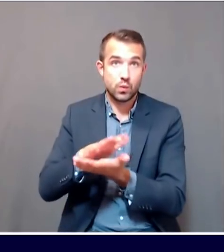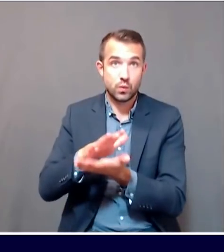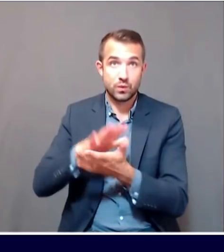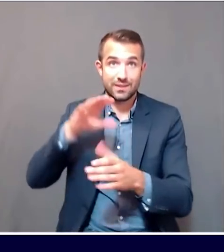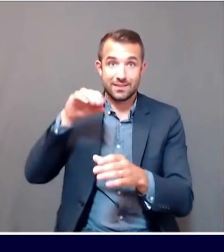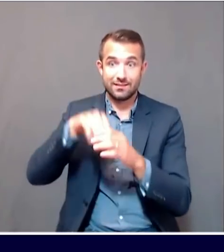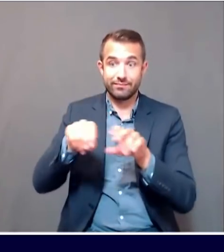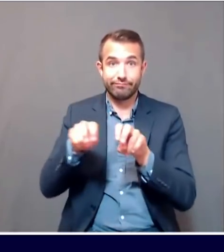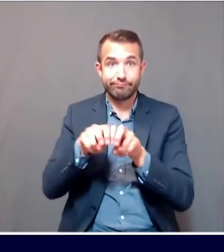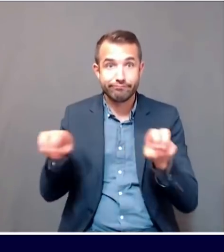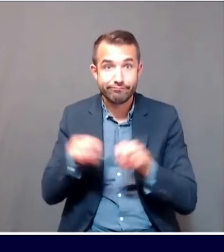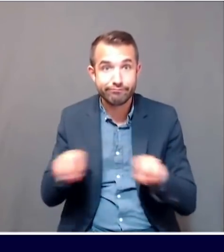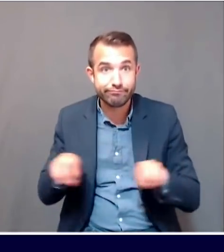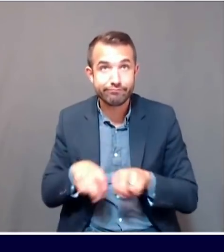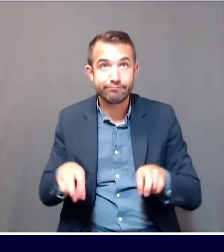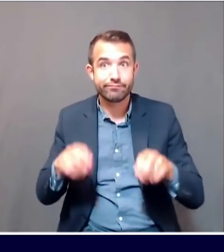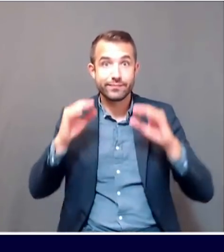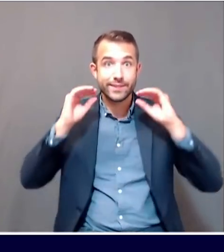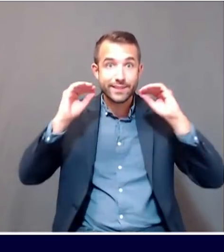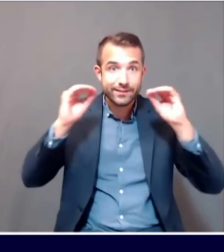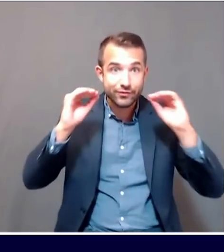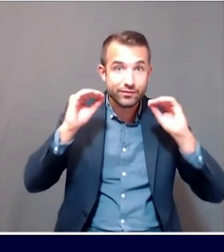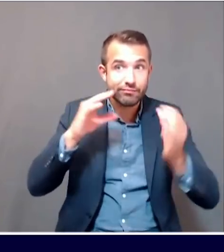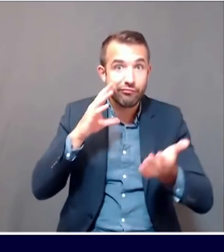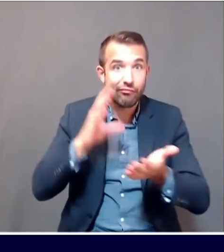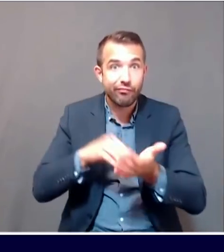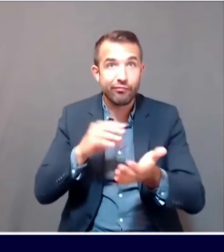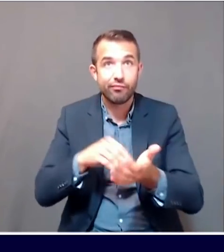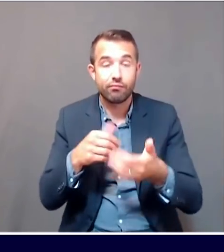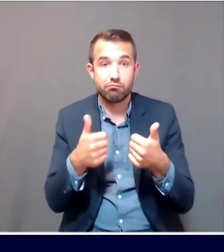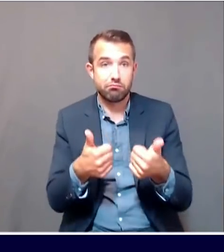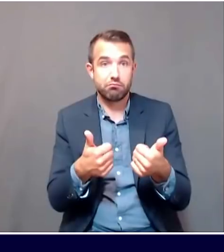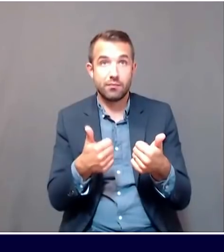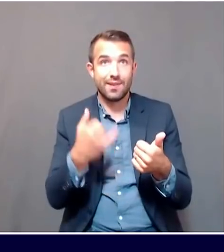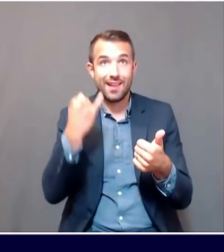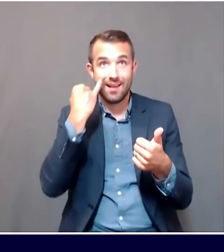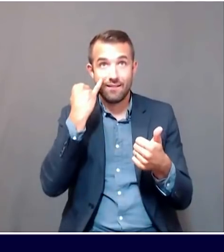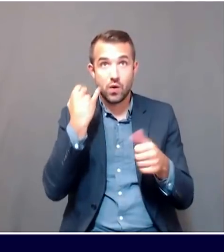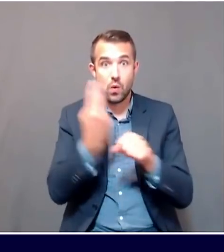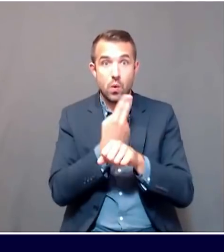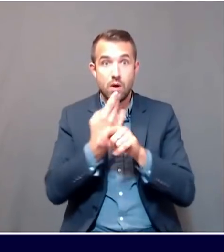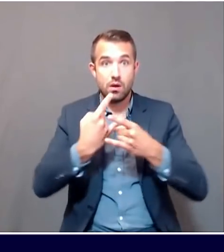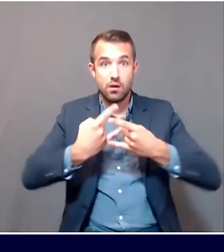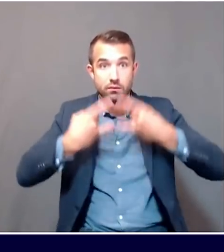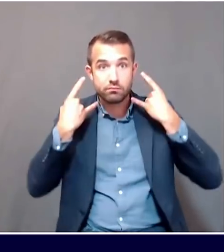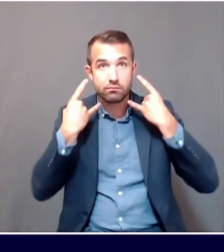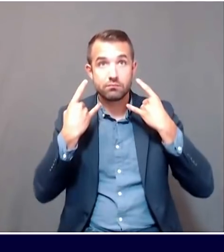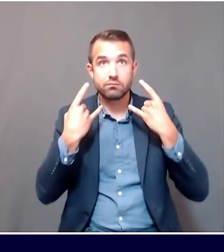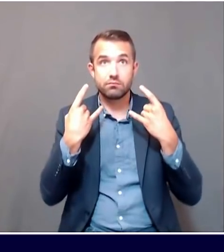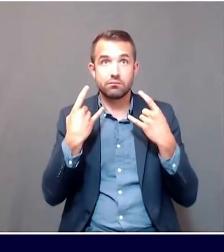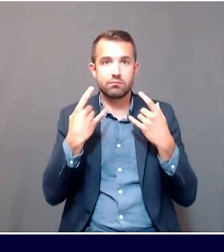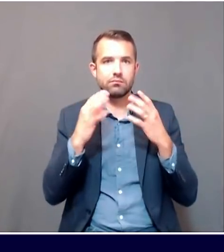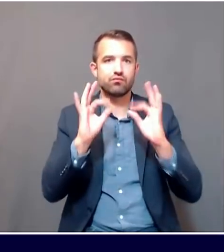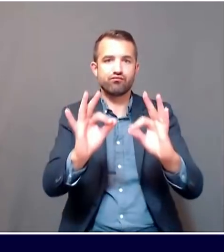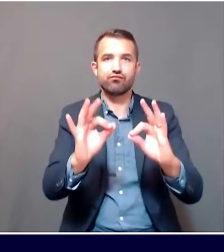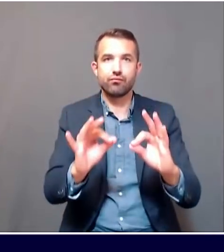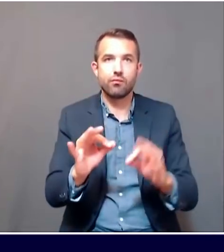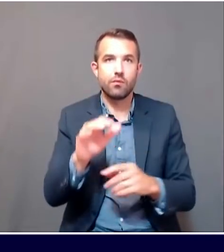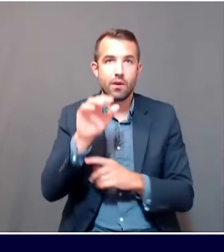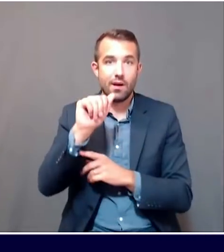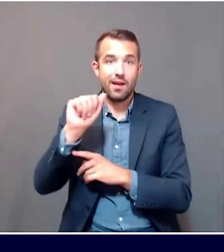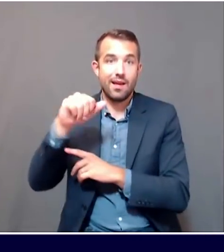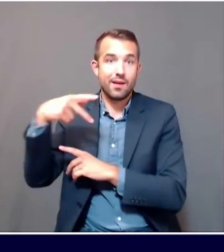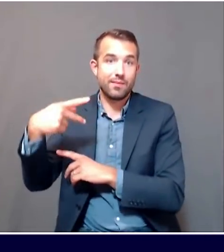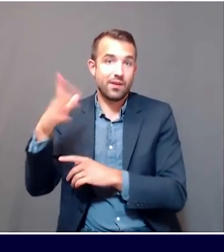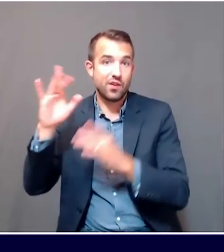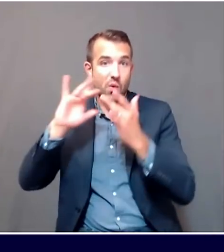safely accomplished. And again, this comes largely from the analysis undertaken by the AAP, which is available on their website.